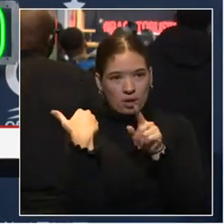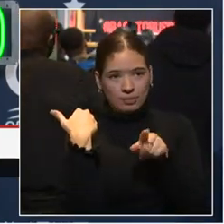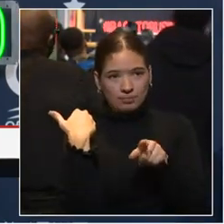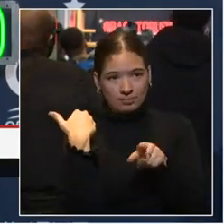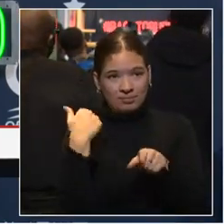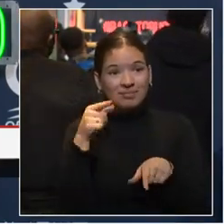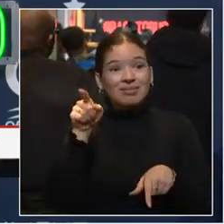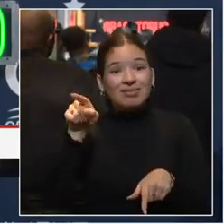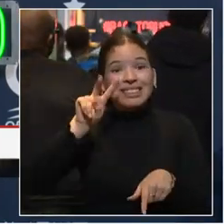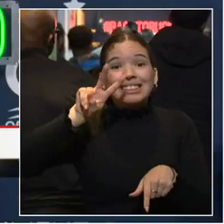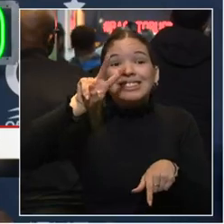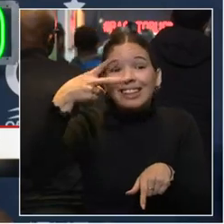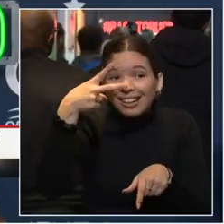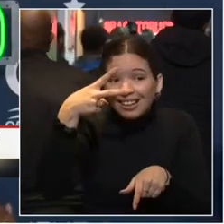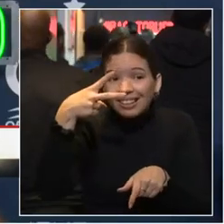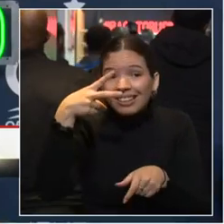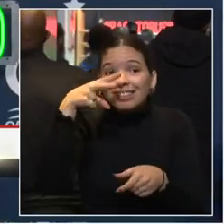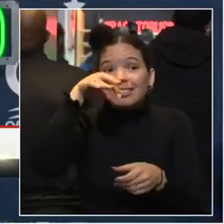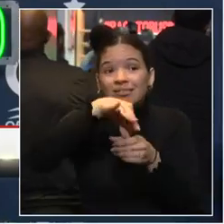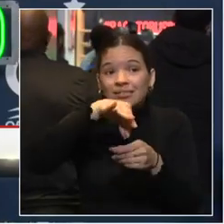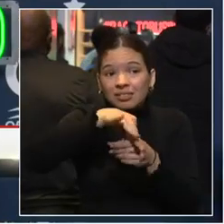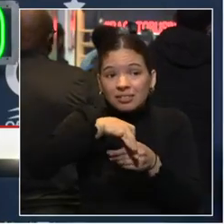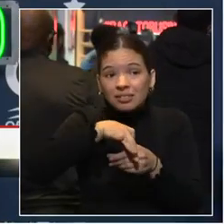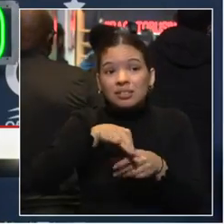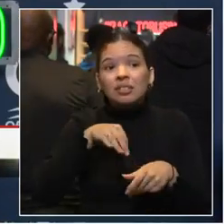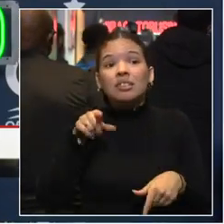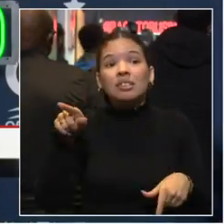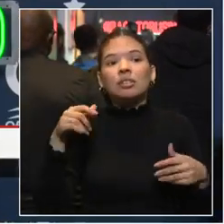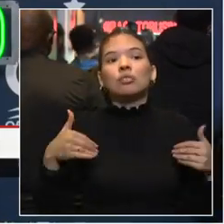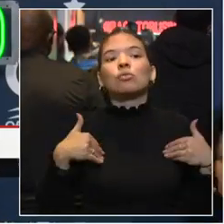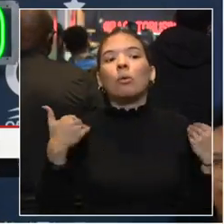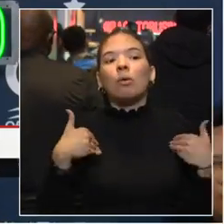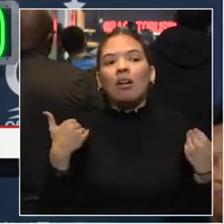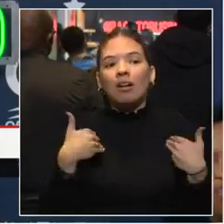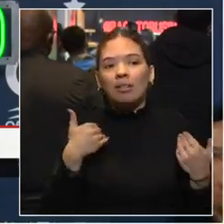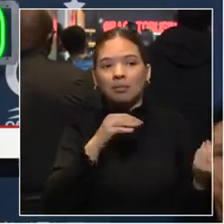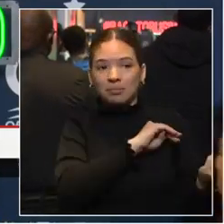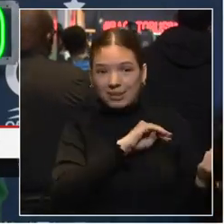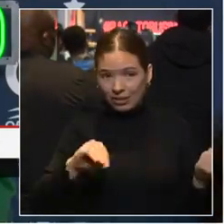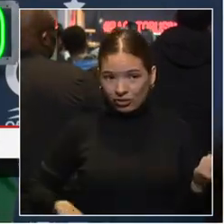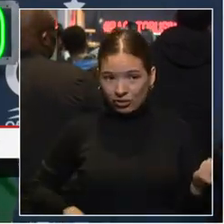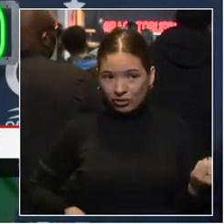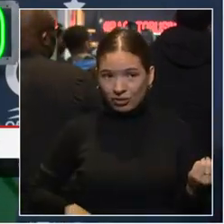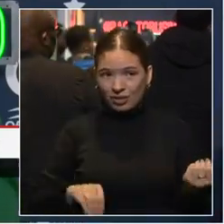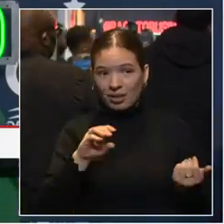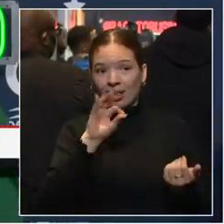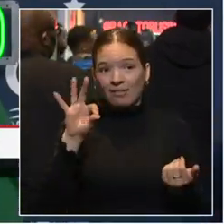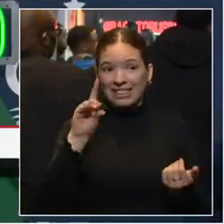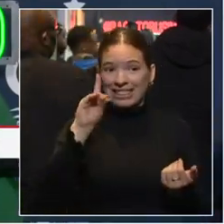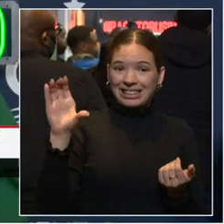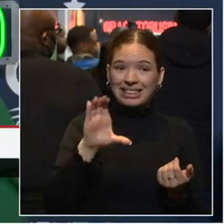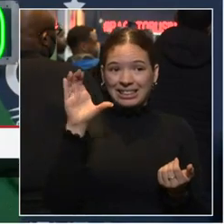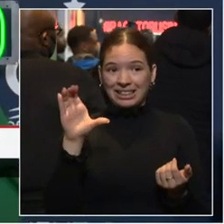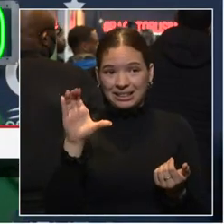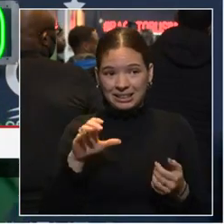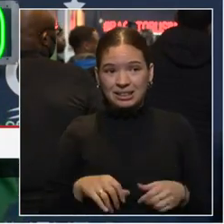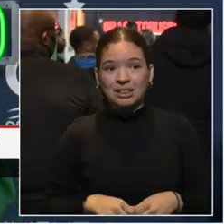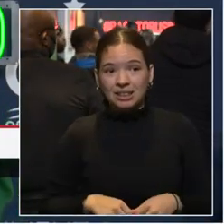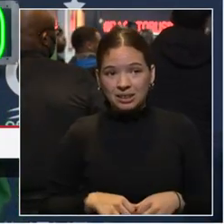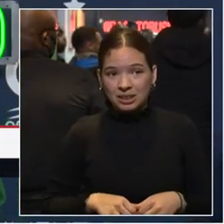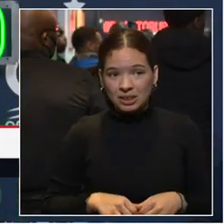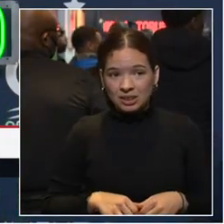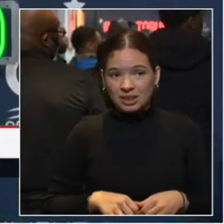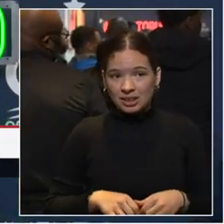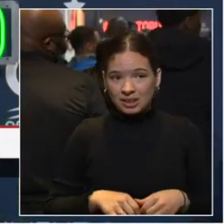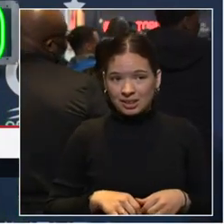term, elected by her peers. She is the youth mayor of the District of Columbia, Miss Lourdes Robinson. So Miss Lourdes,